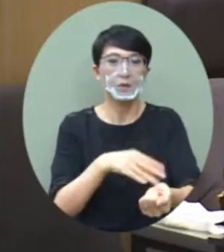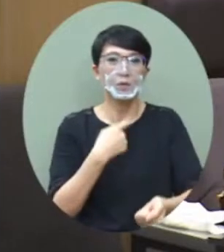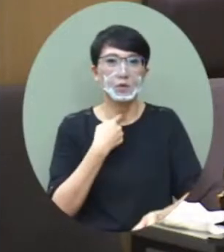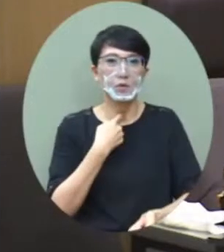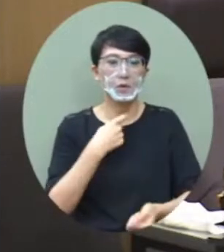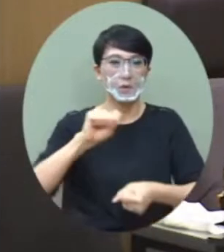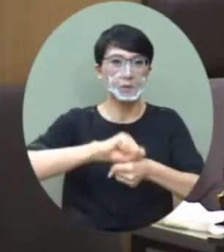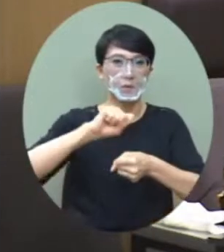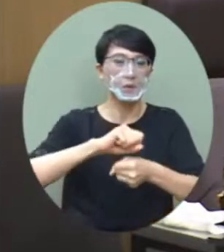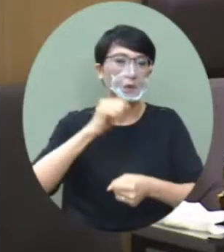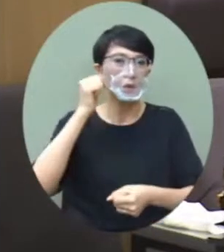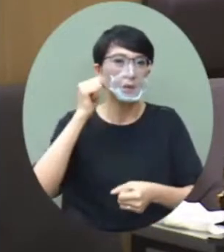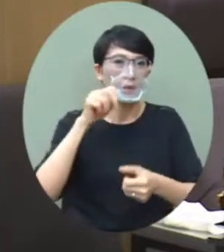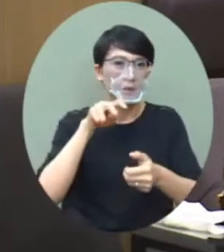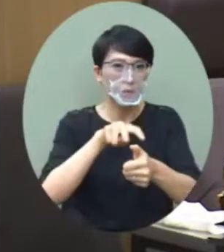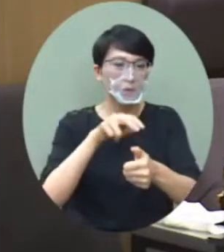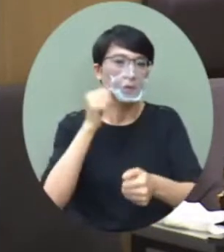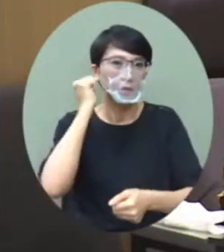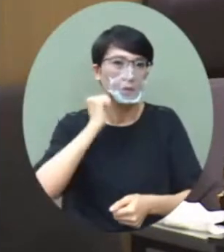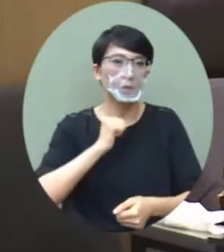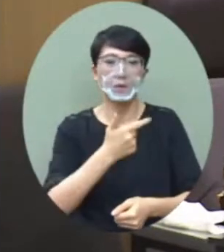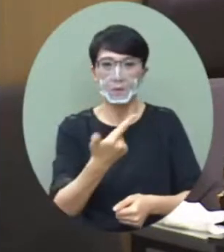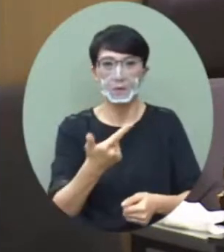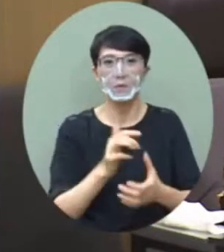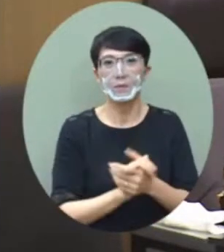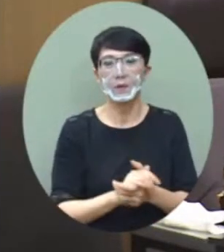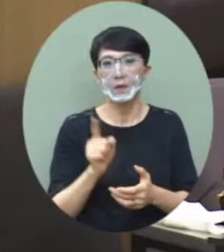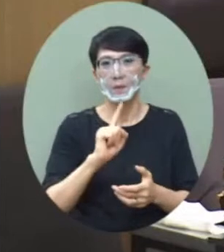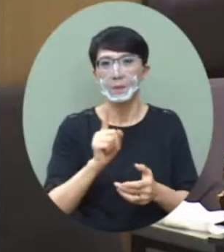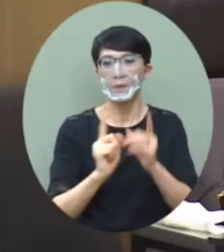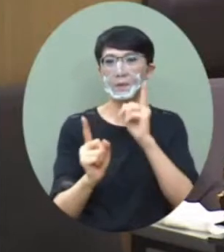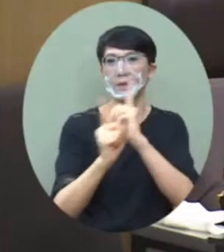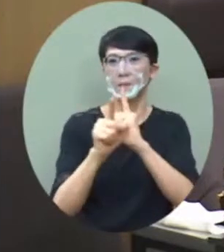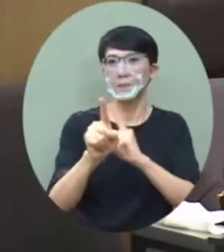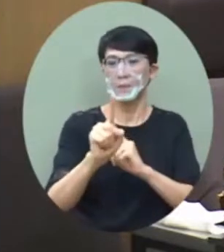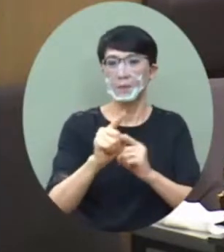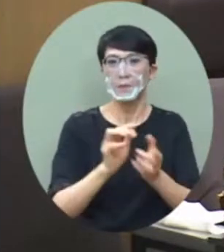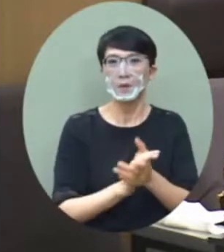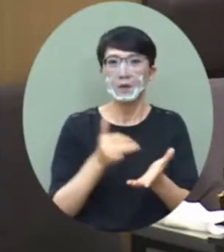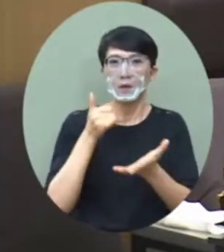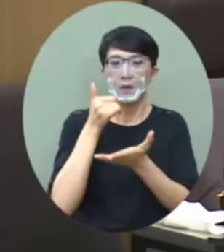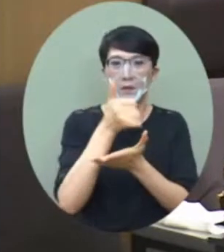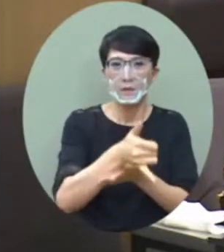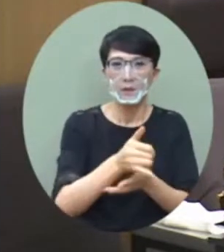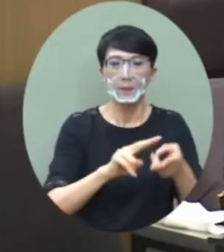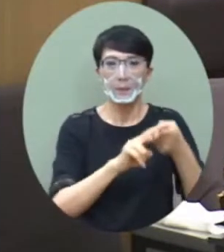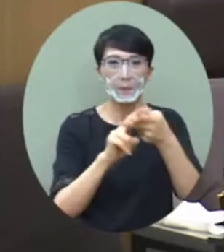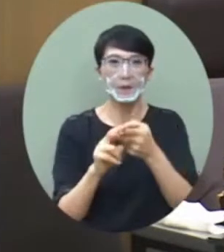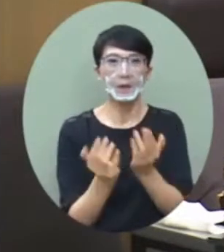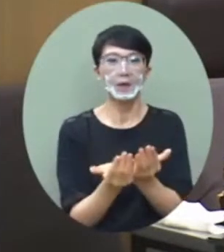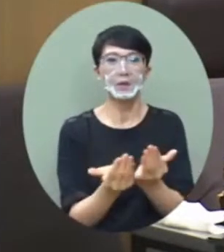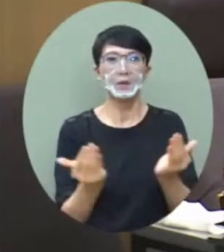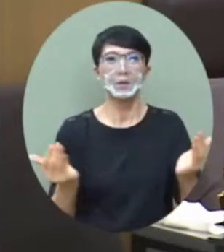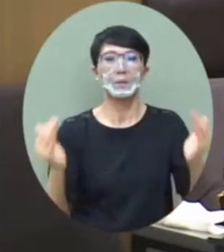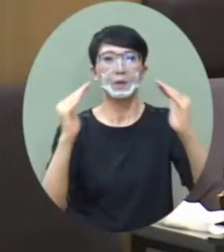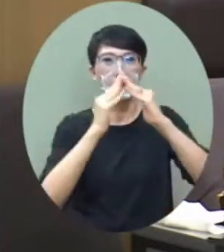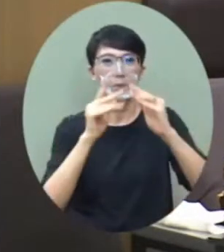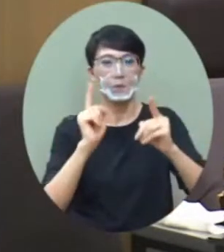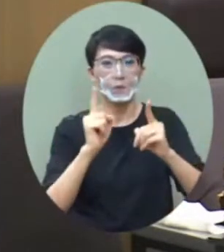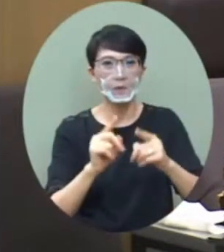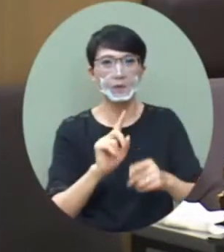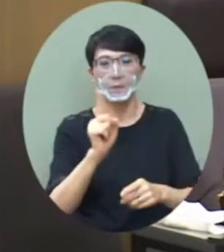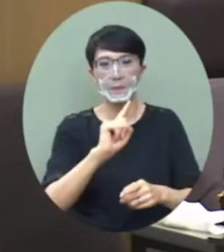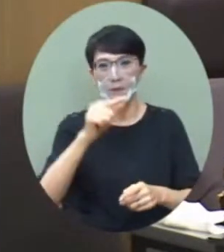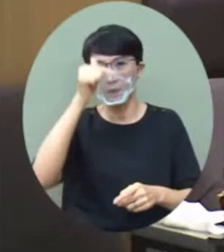AWE is mainly for elders that require more care. So what are the criteria